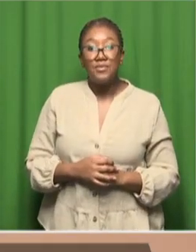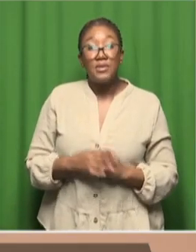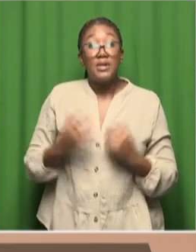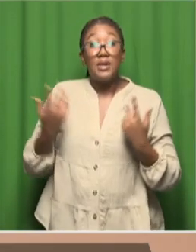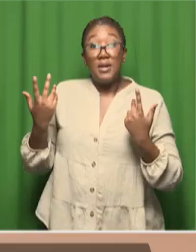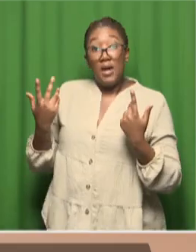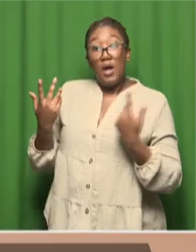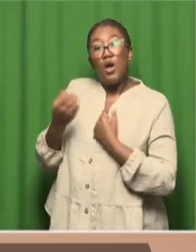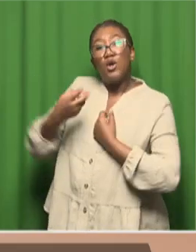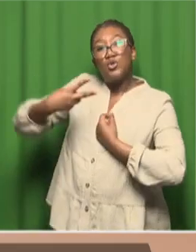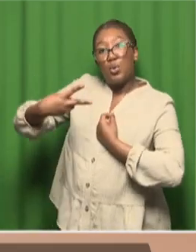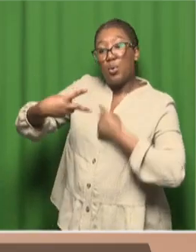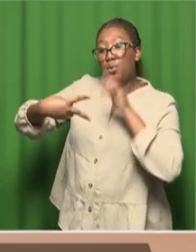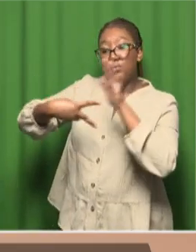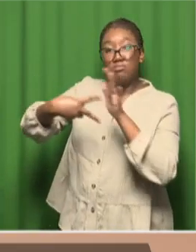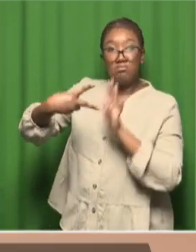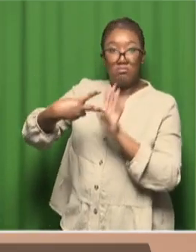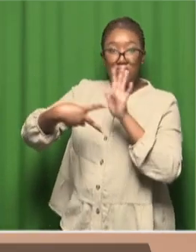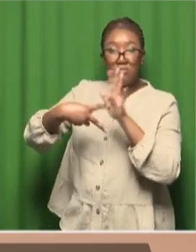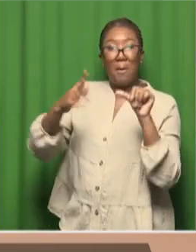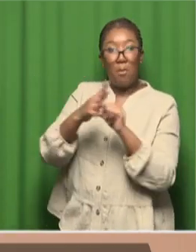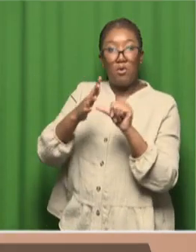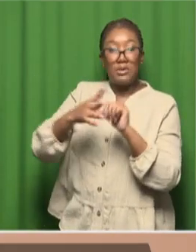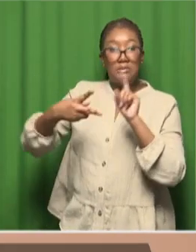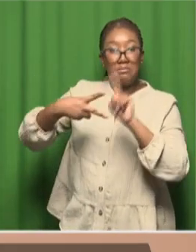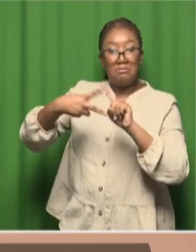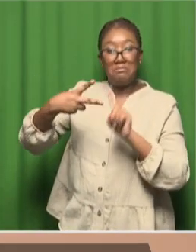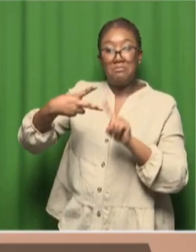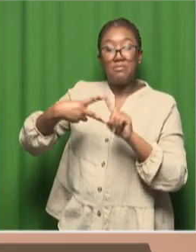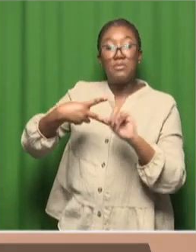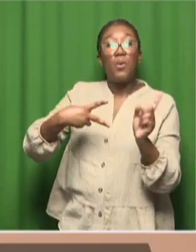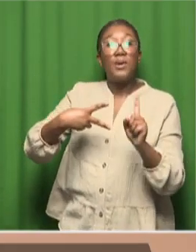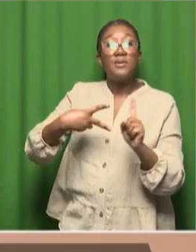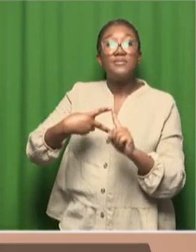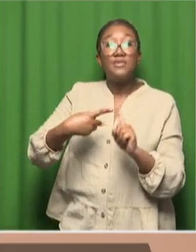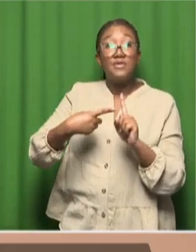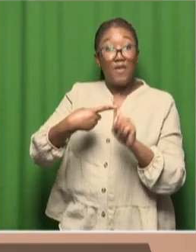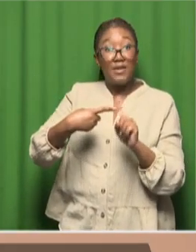two issues that I want to get quickly addressed.